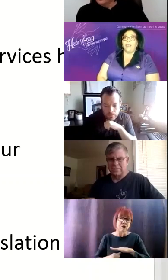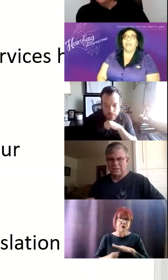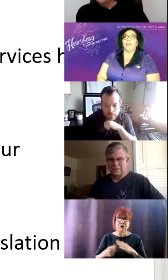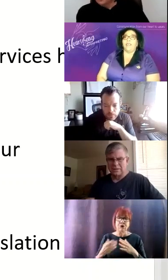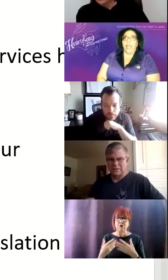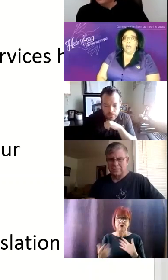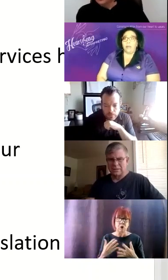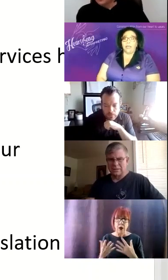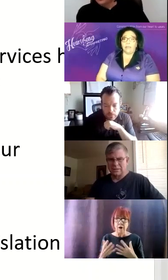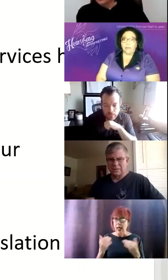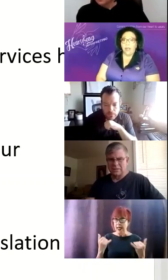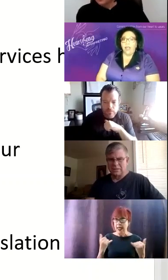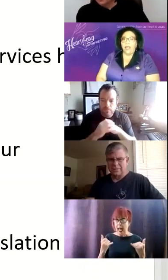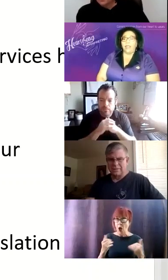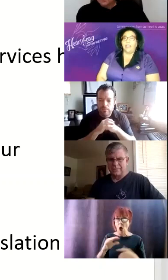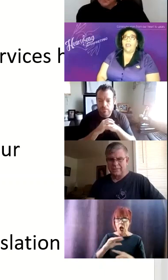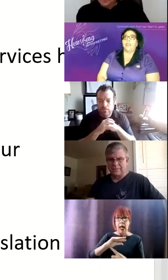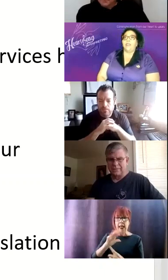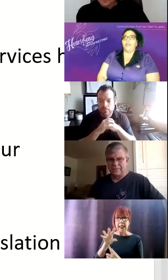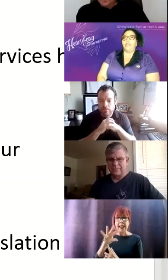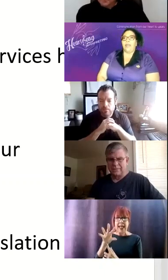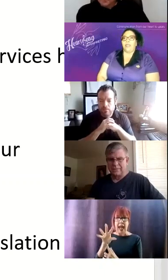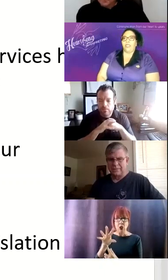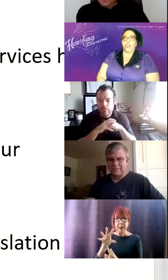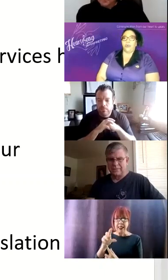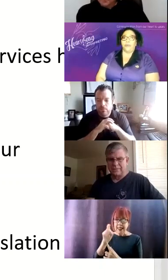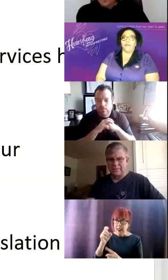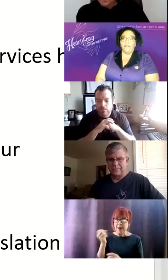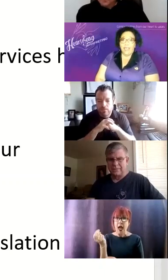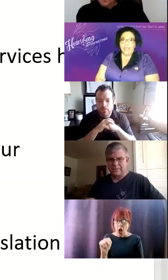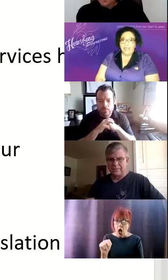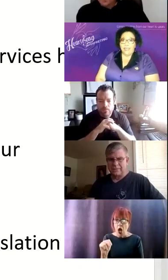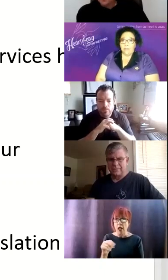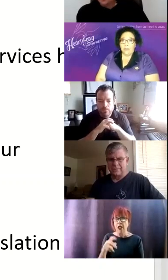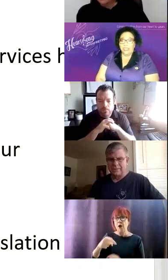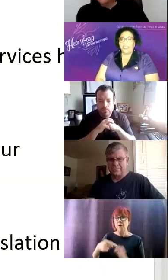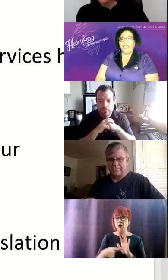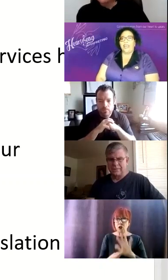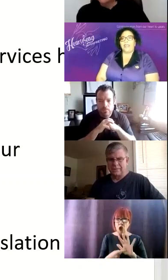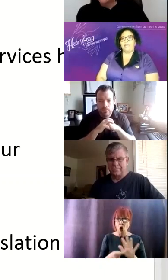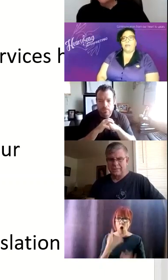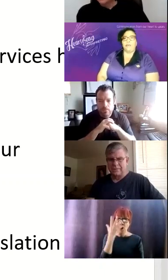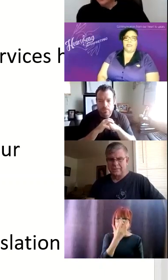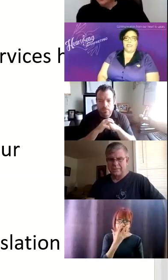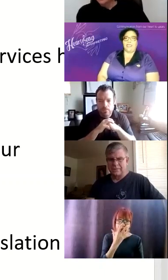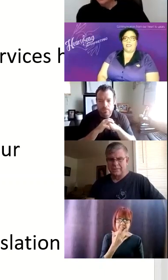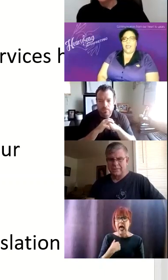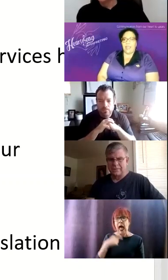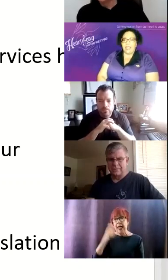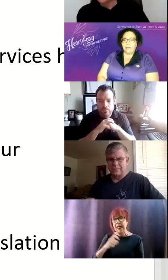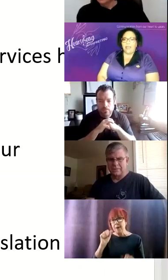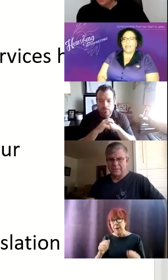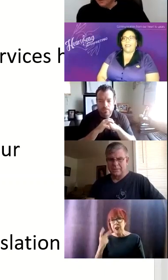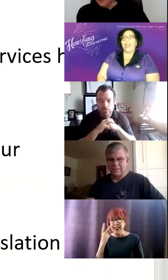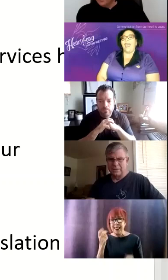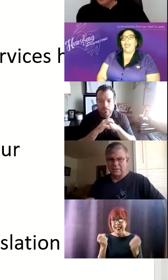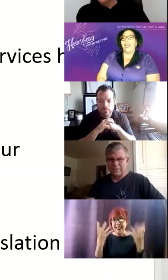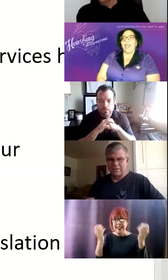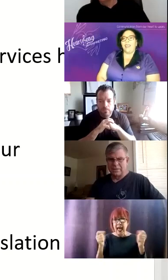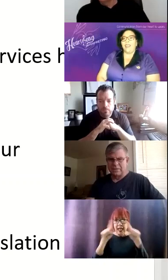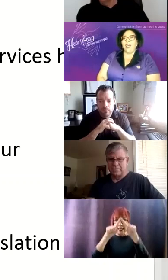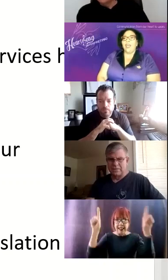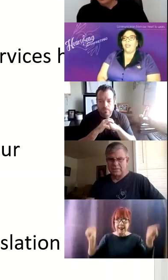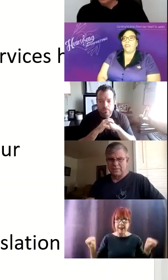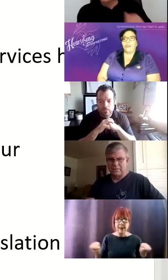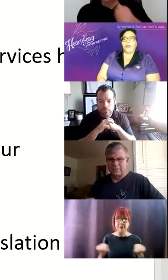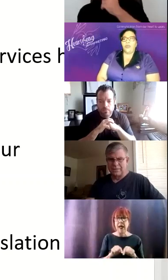it's the cameras need to be on and you need to be actually show your face in this picture, and I need to be able to see the signing space,